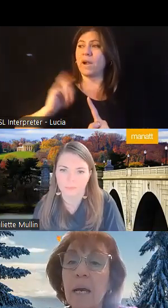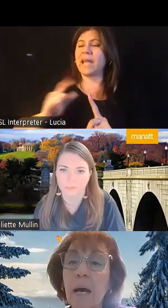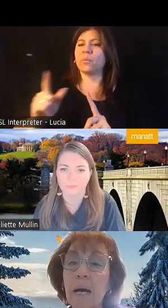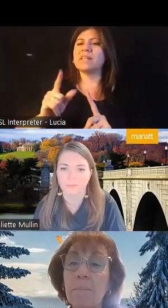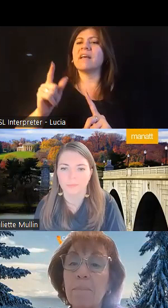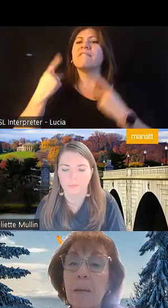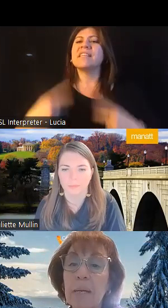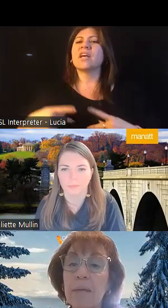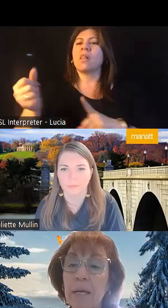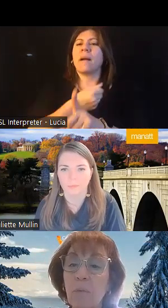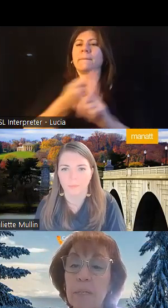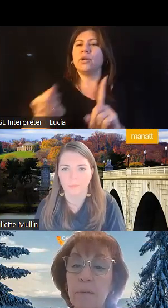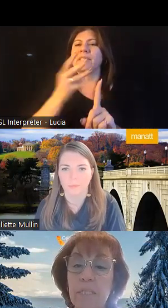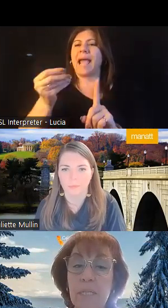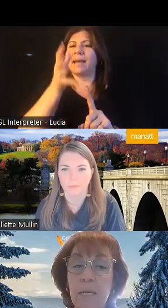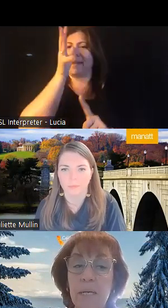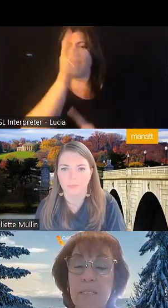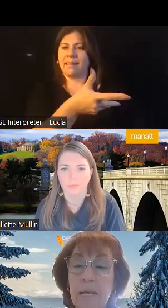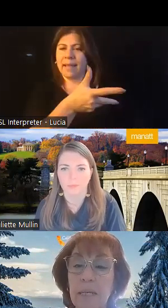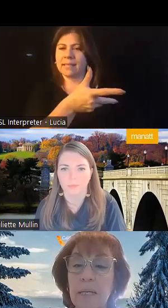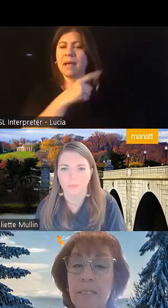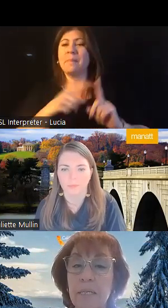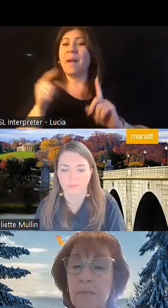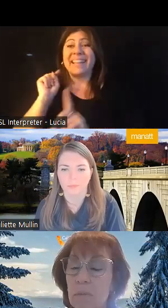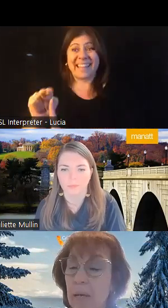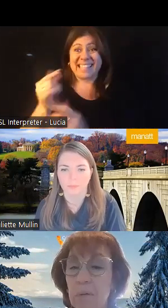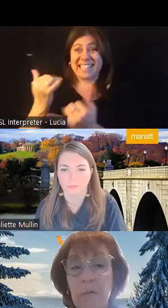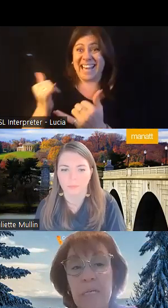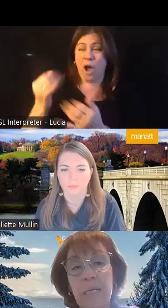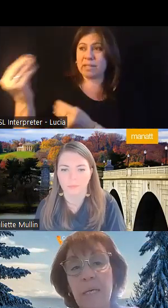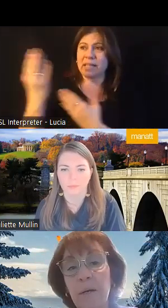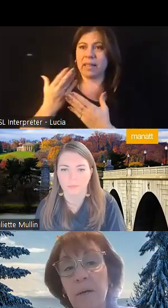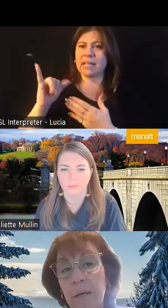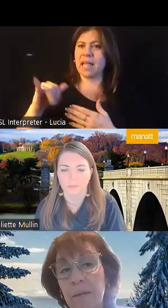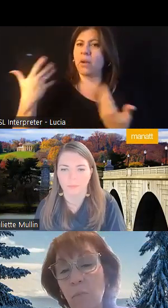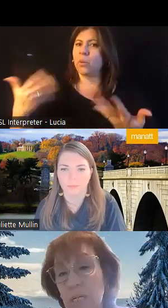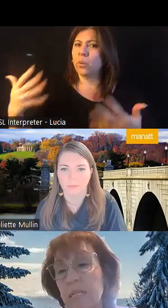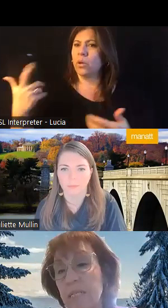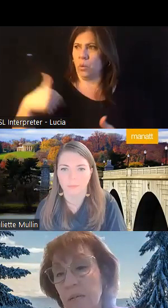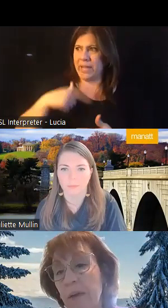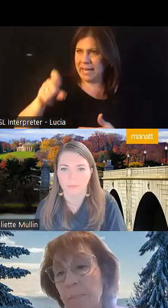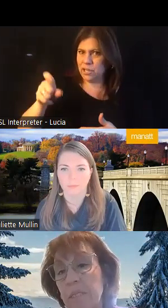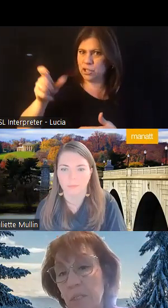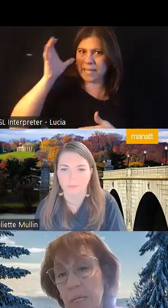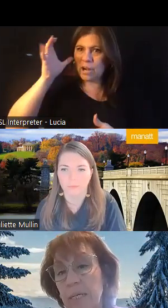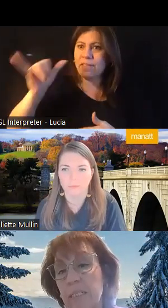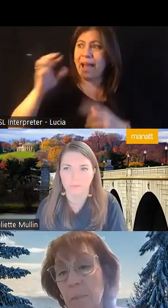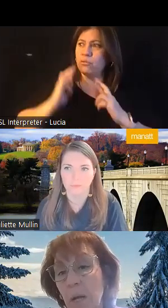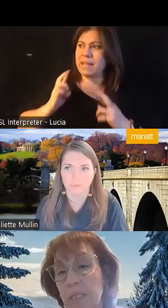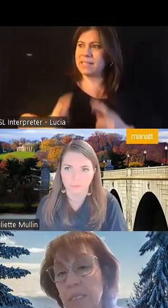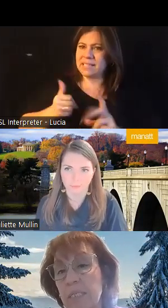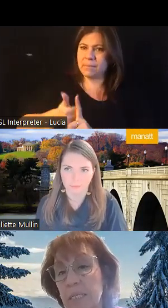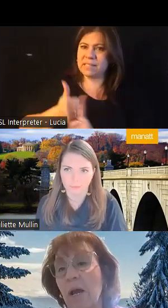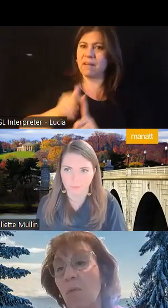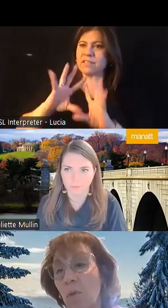neglect. But I think what this is telling us is, and we need to hear that residents and families are telling us